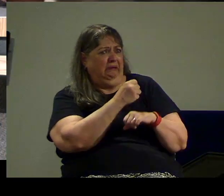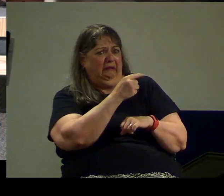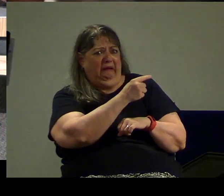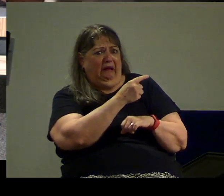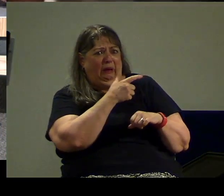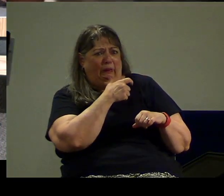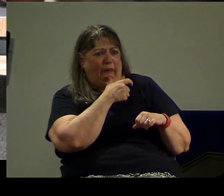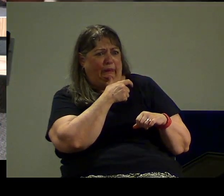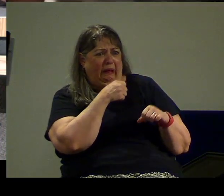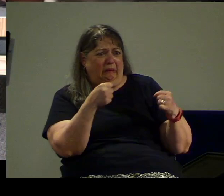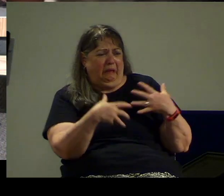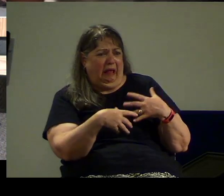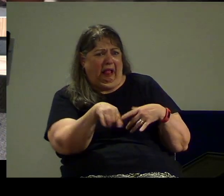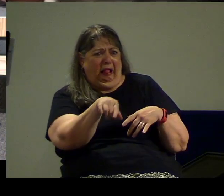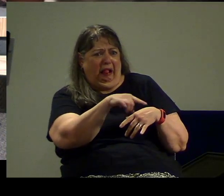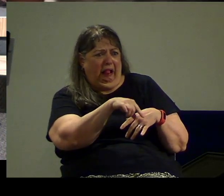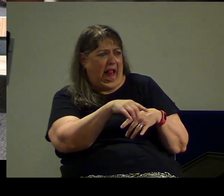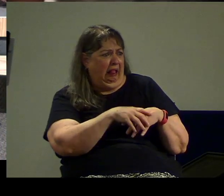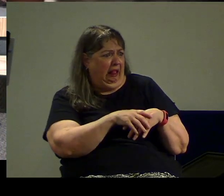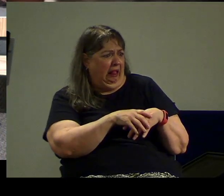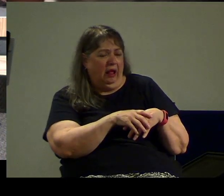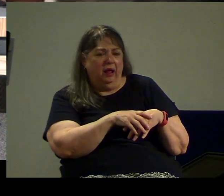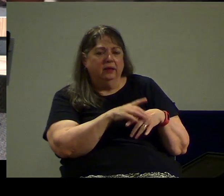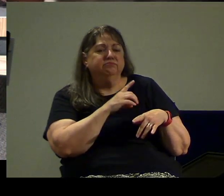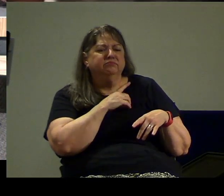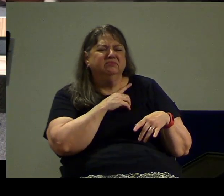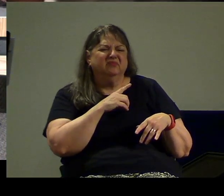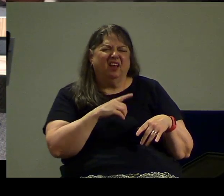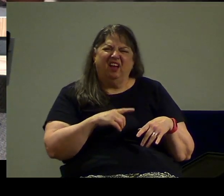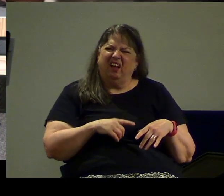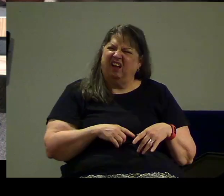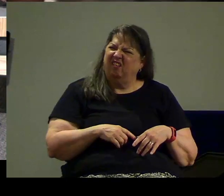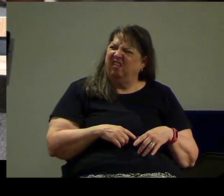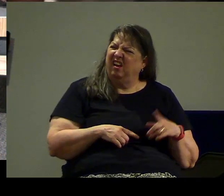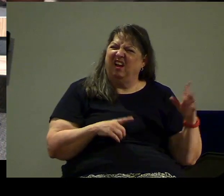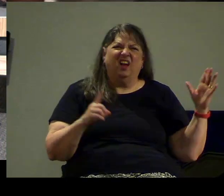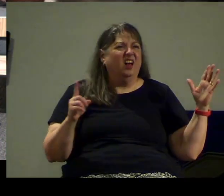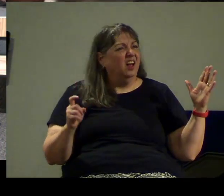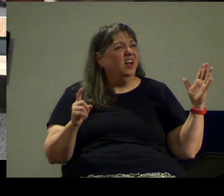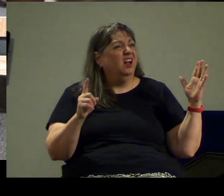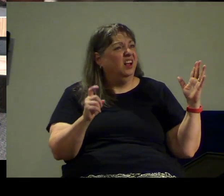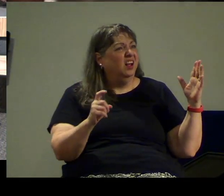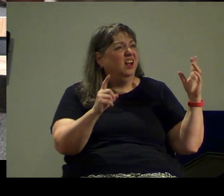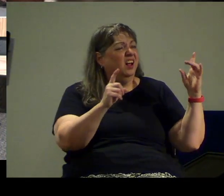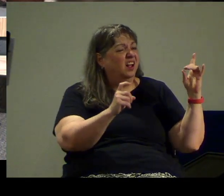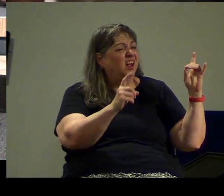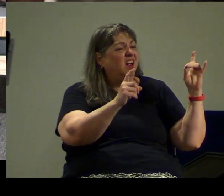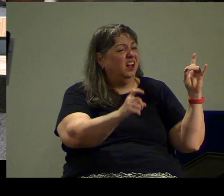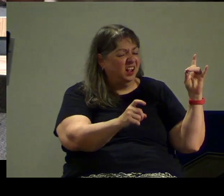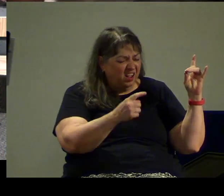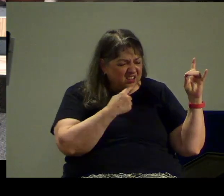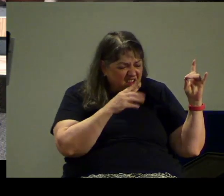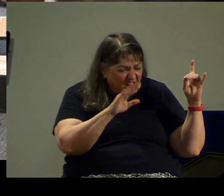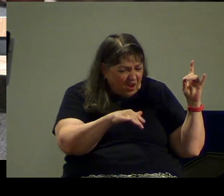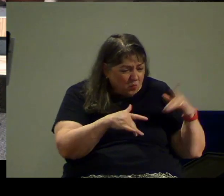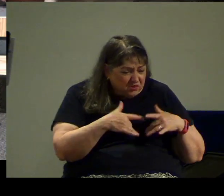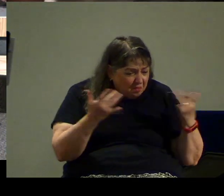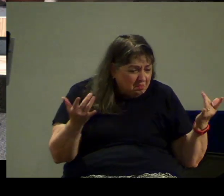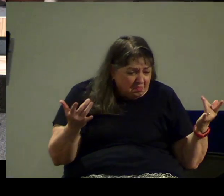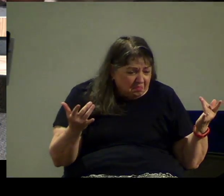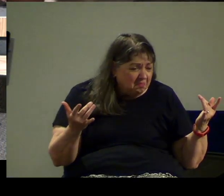were afraid. And David comes into the scene, and David said, what's going on